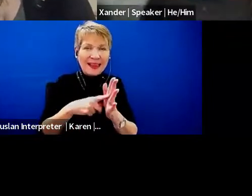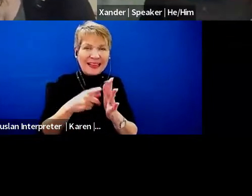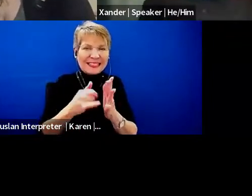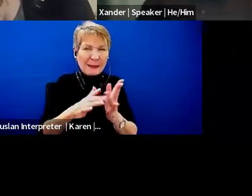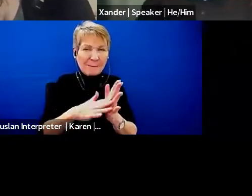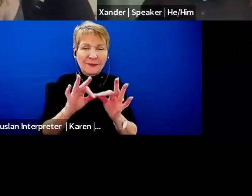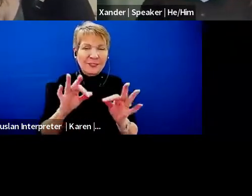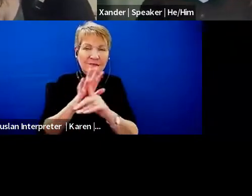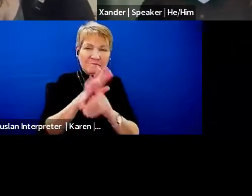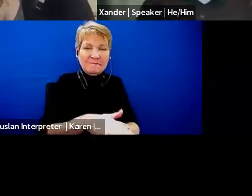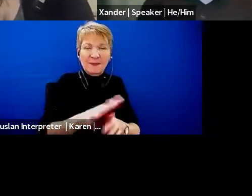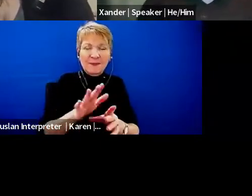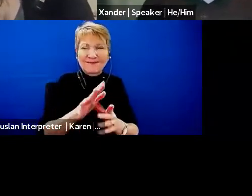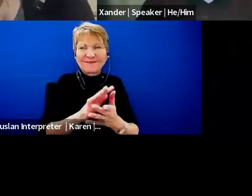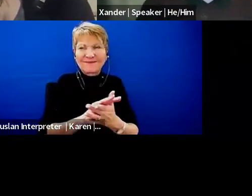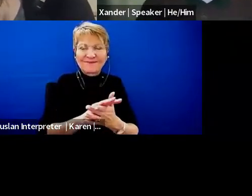unintentional, but it's still ableism.